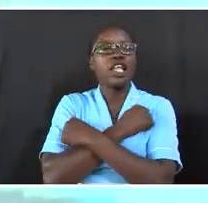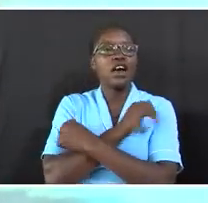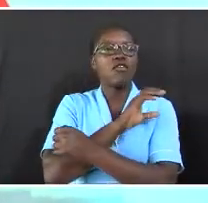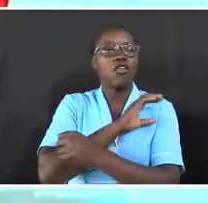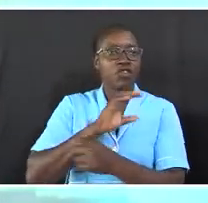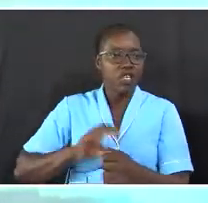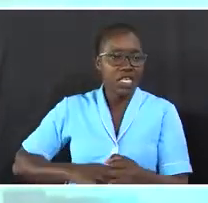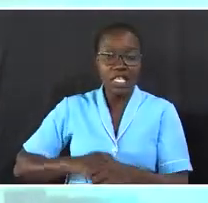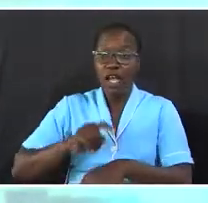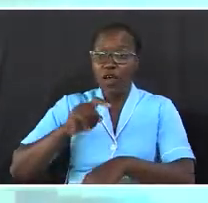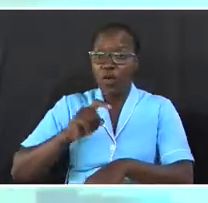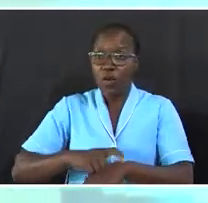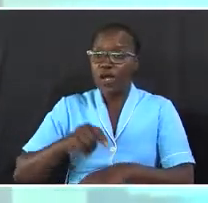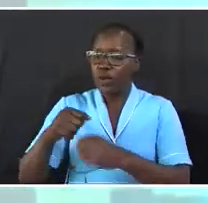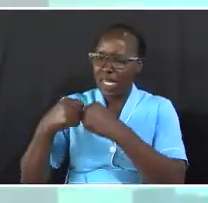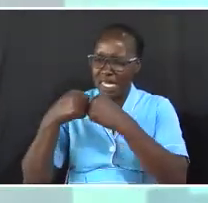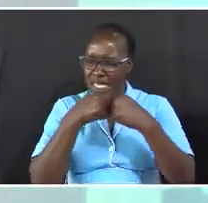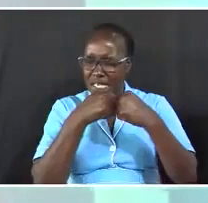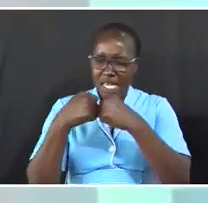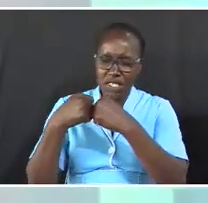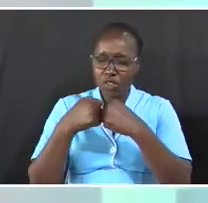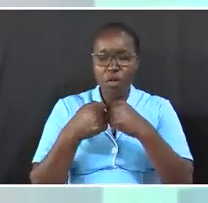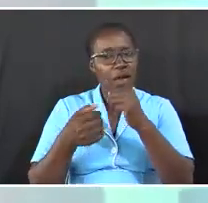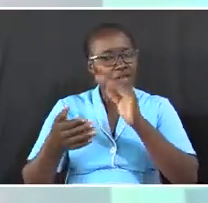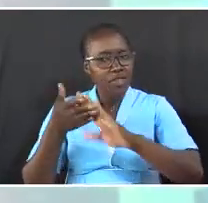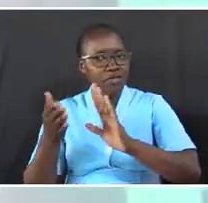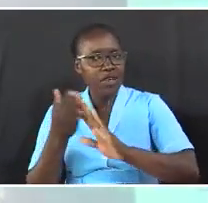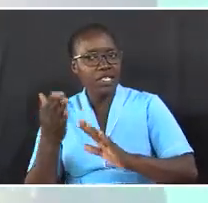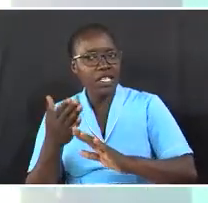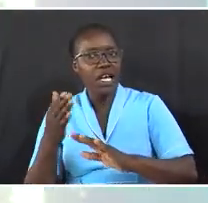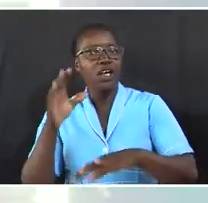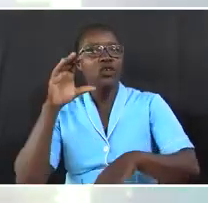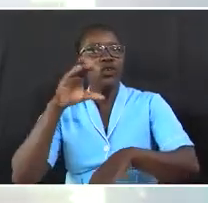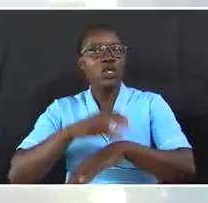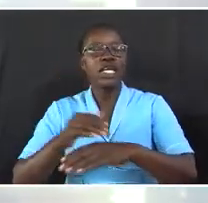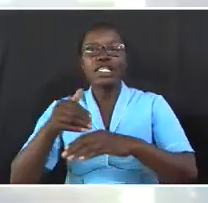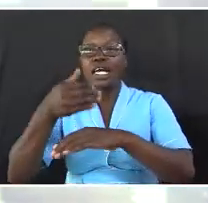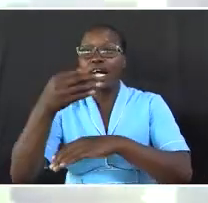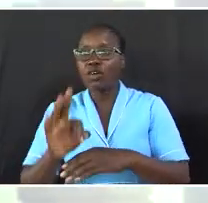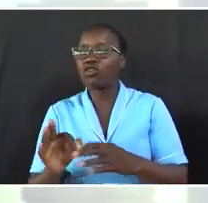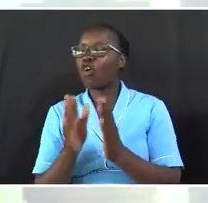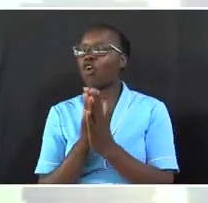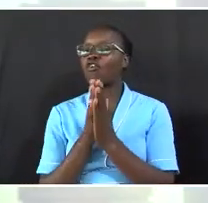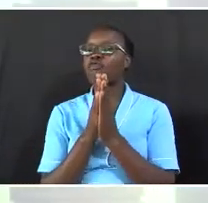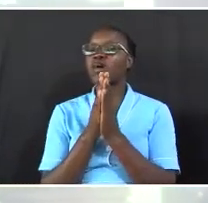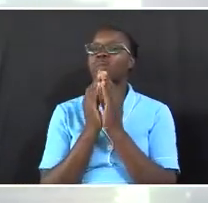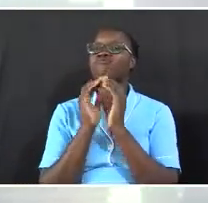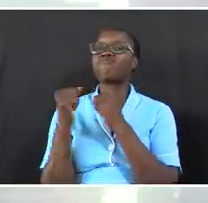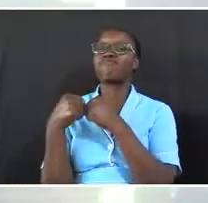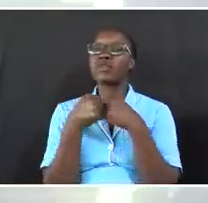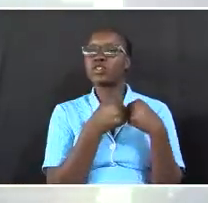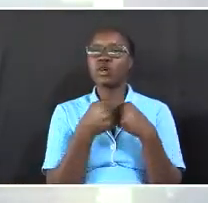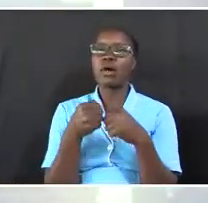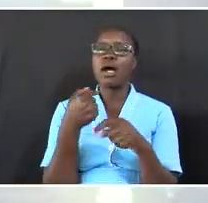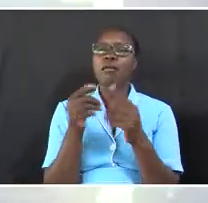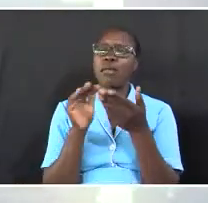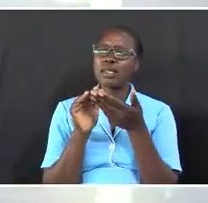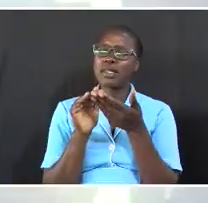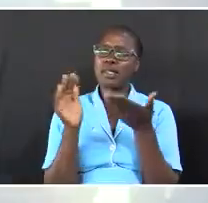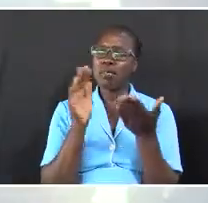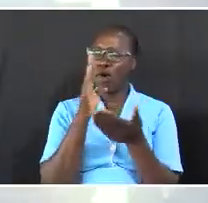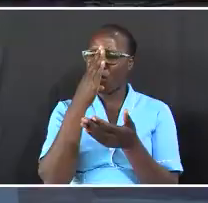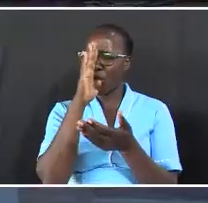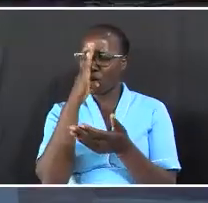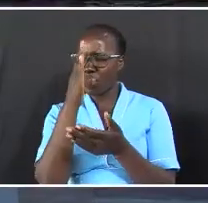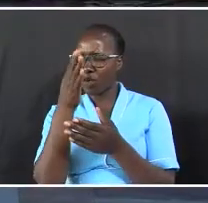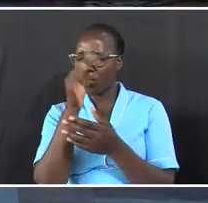Christ when you are in a storm, the faster you get out of that storm. But the more you doubt